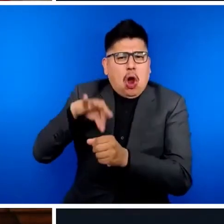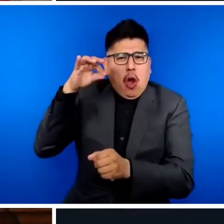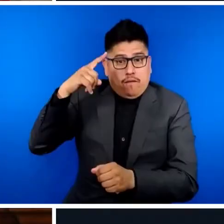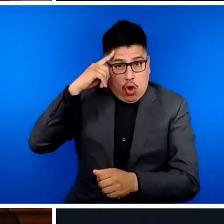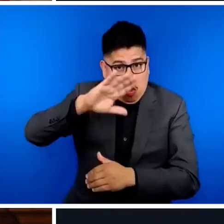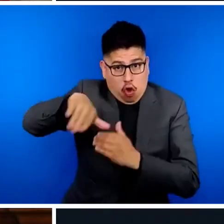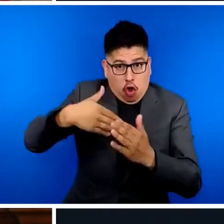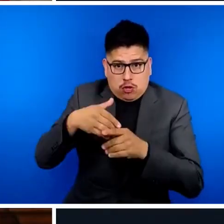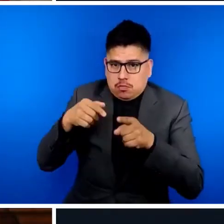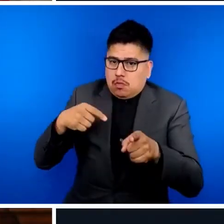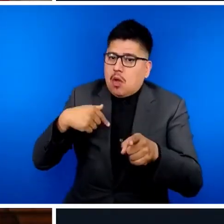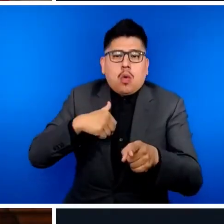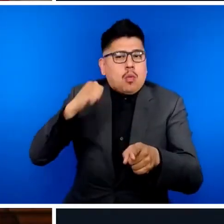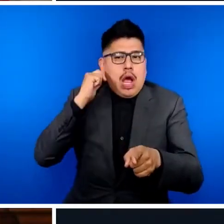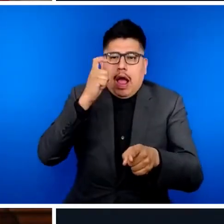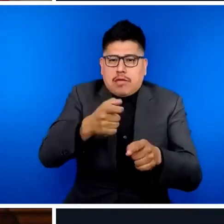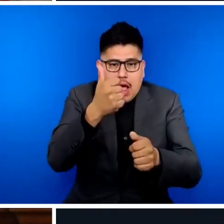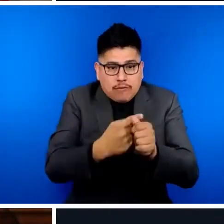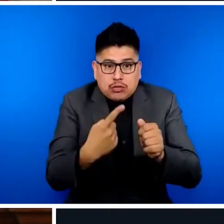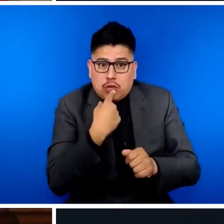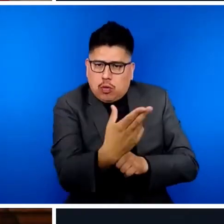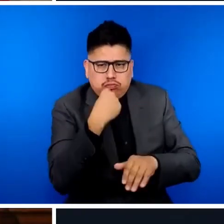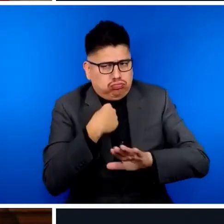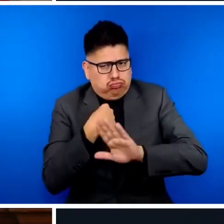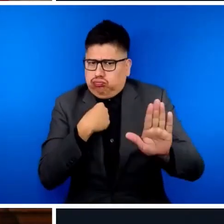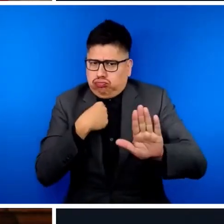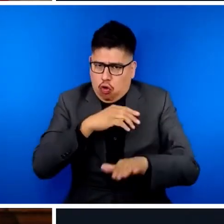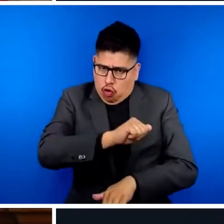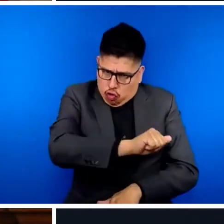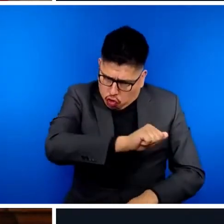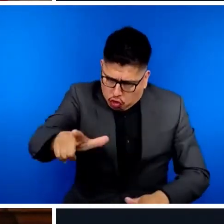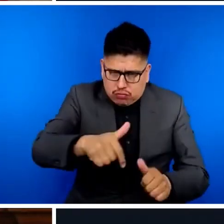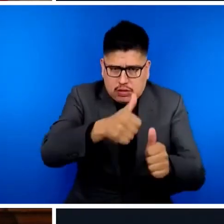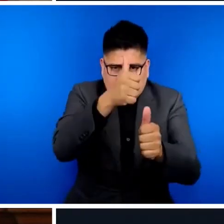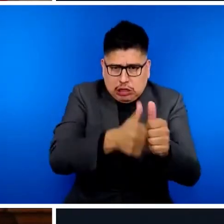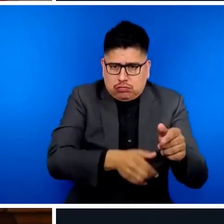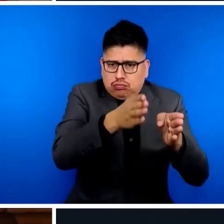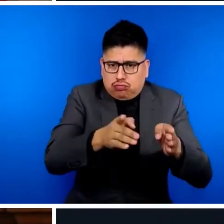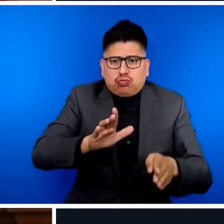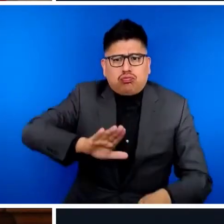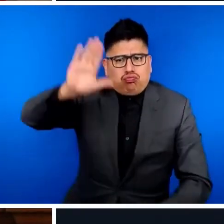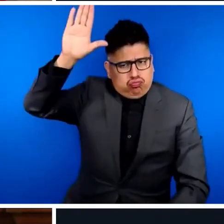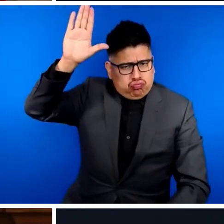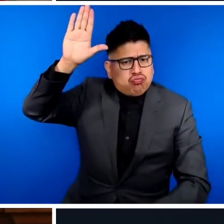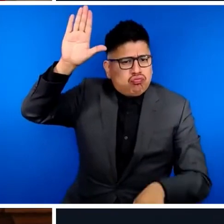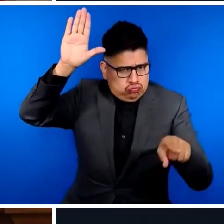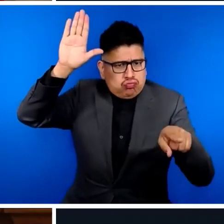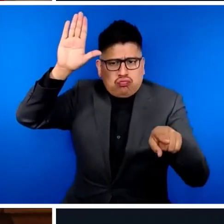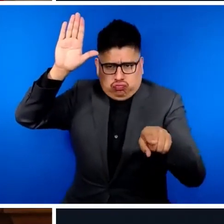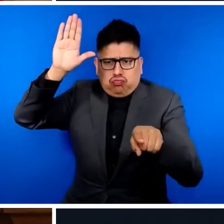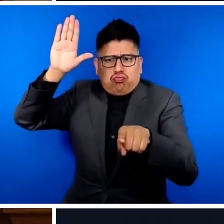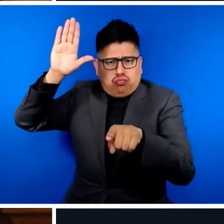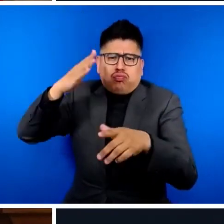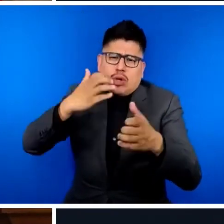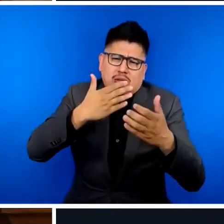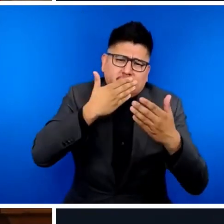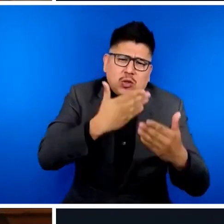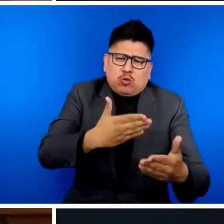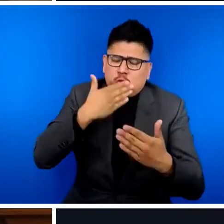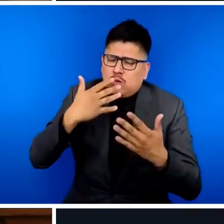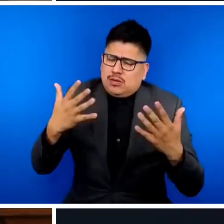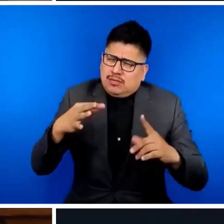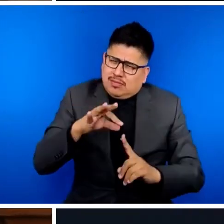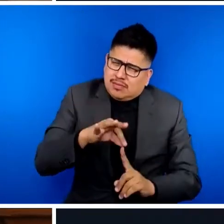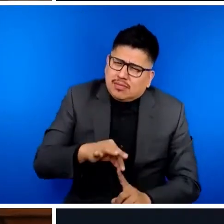it if anybody goes no, and every single one of them rapidly put up their hand. So I want to thank you. What a special job you did.